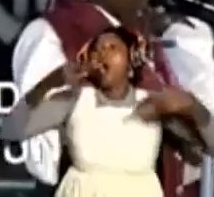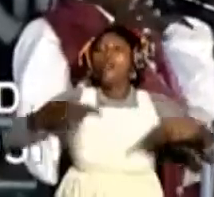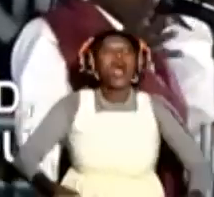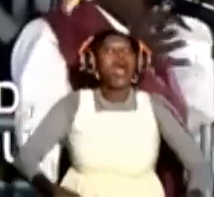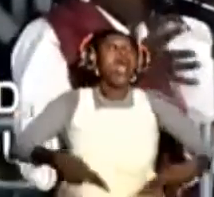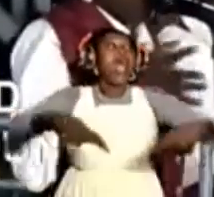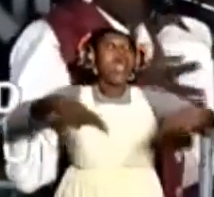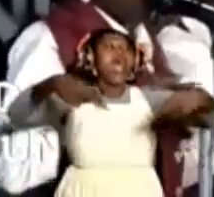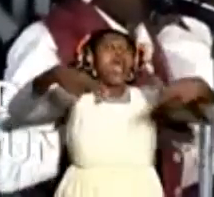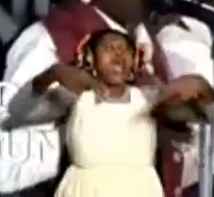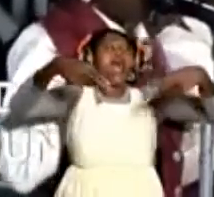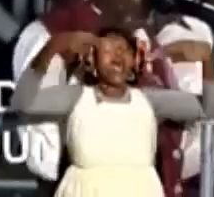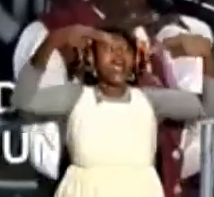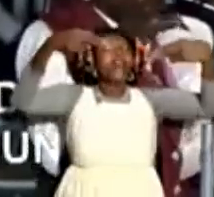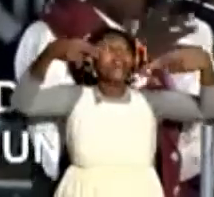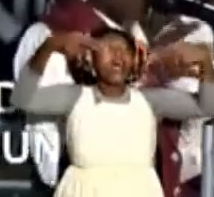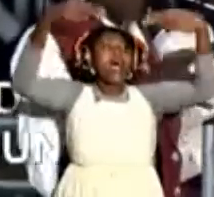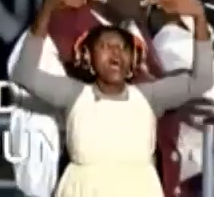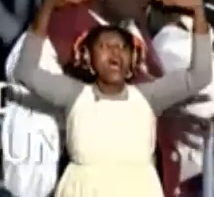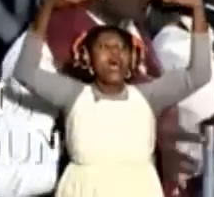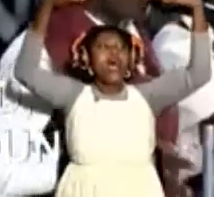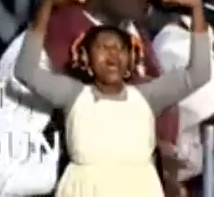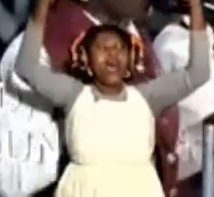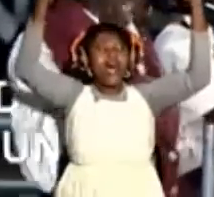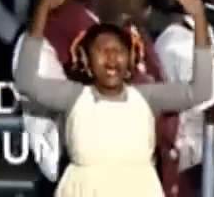It doesn't pay me.